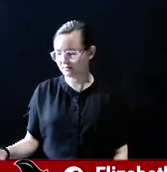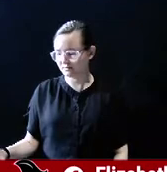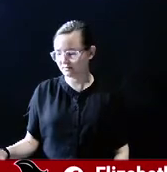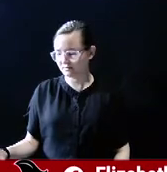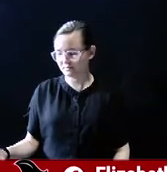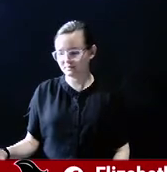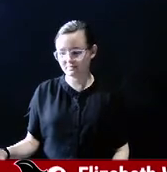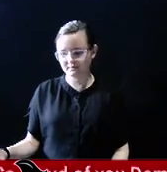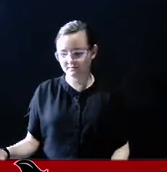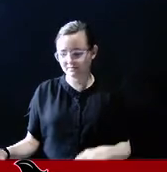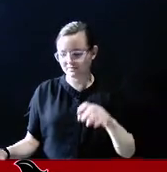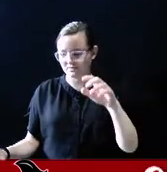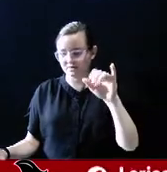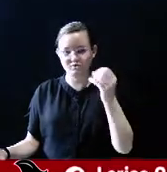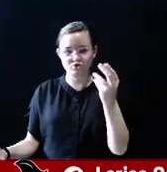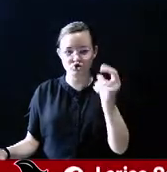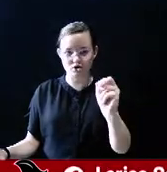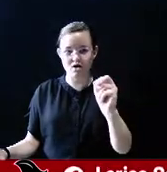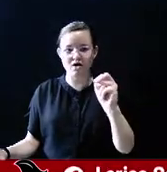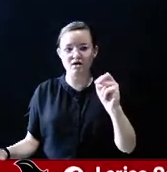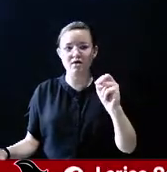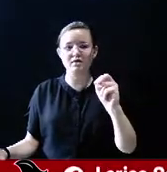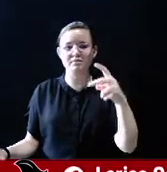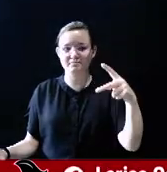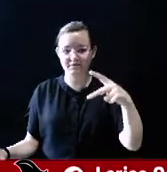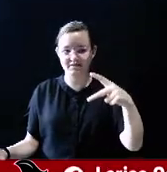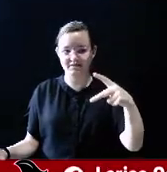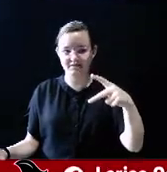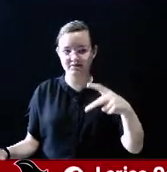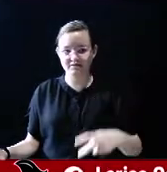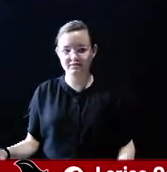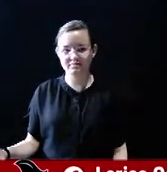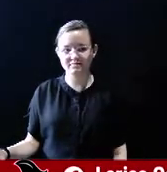John Patrick De La Cruz Peralta.